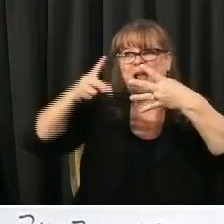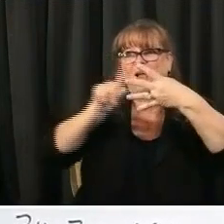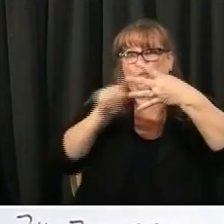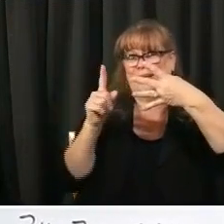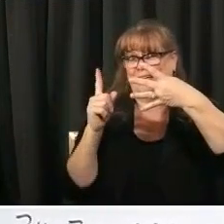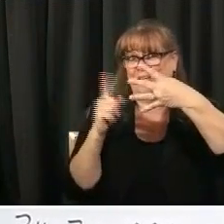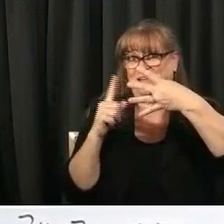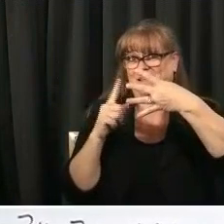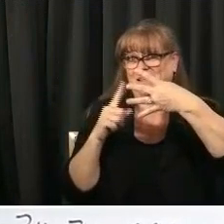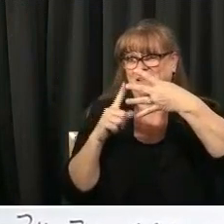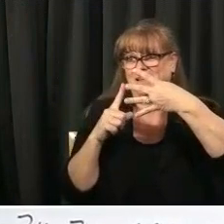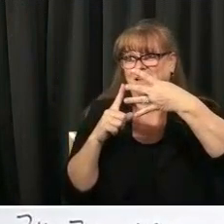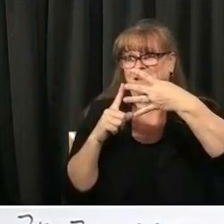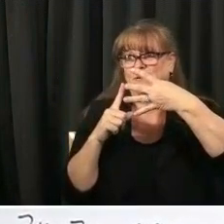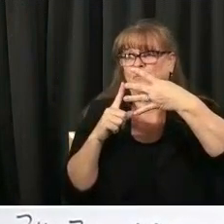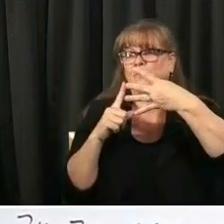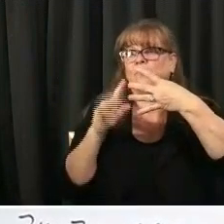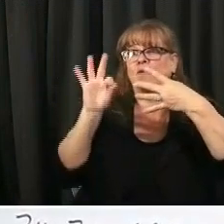February